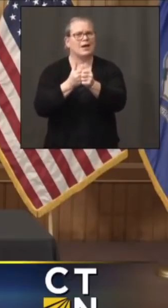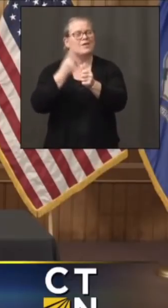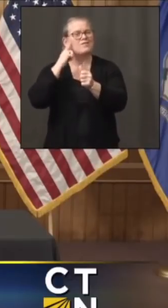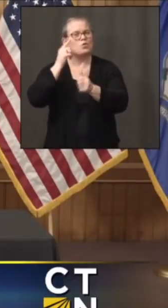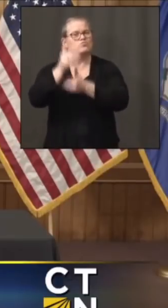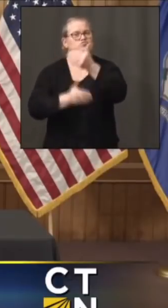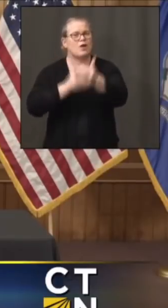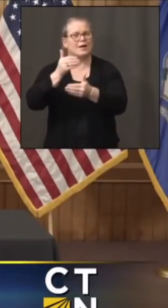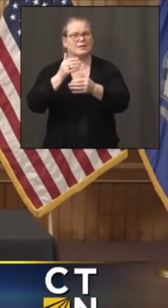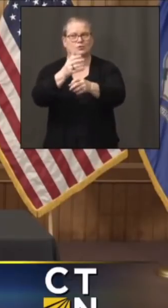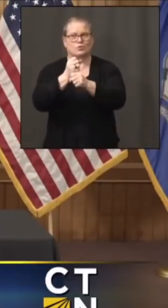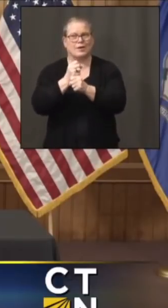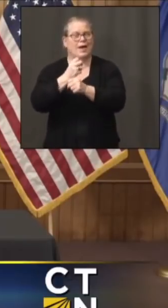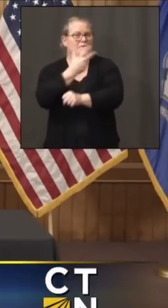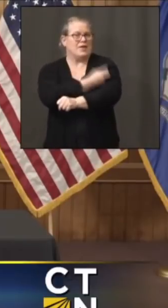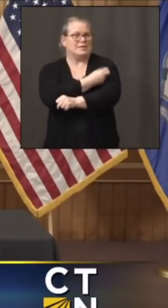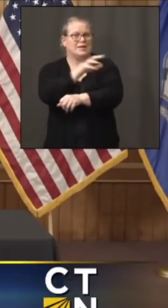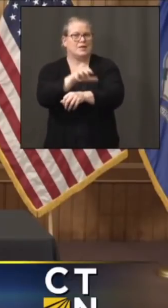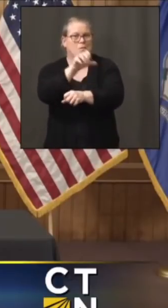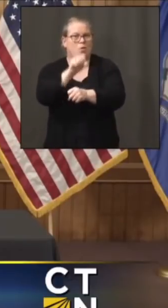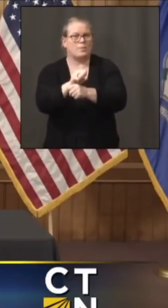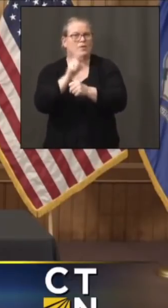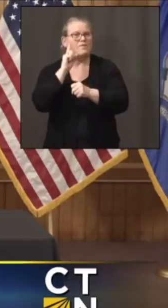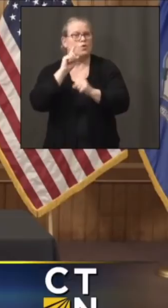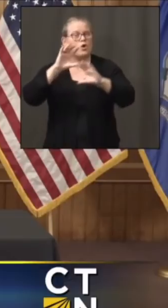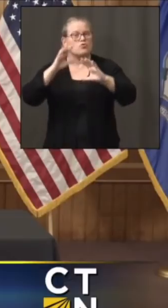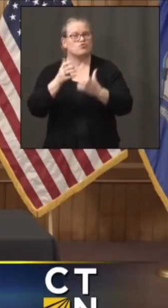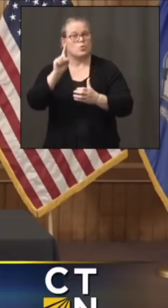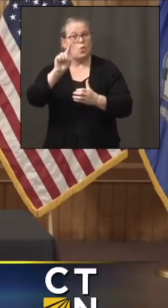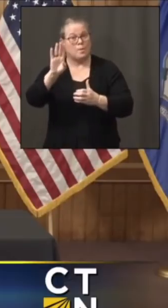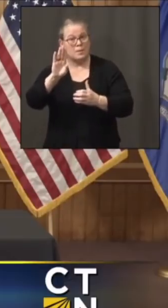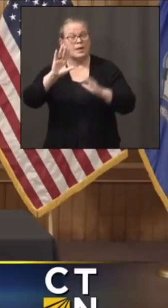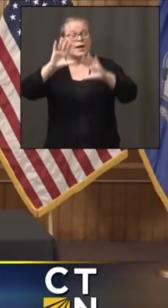get a vaccine appointment for 1B and 1C?